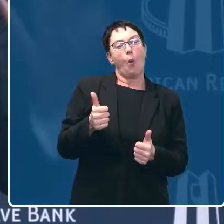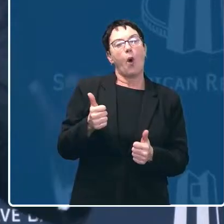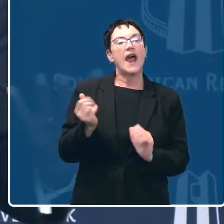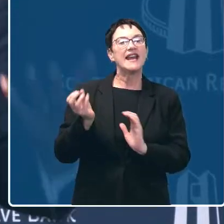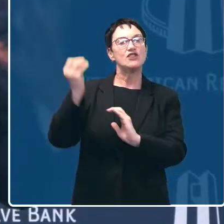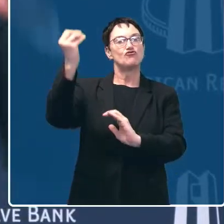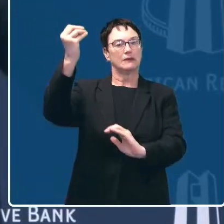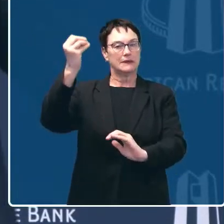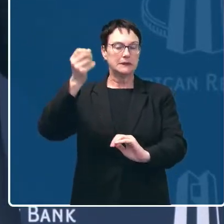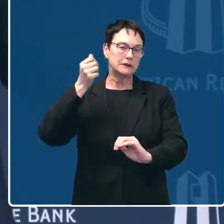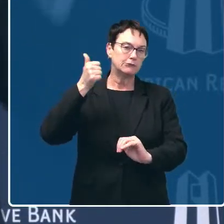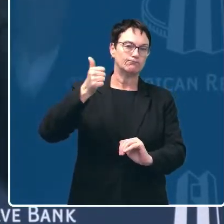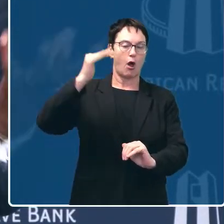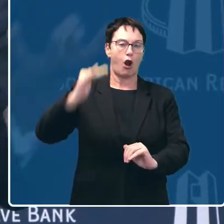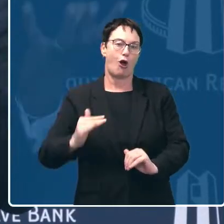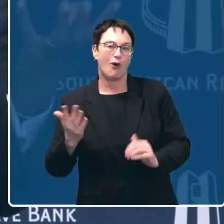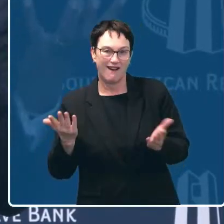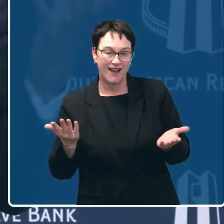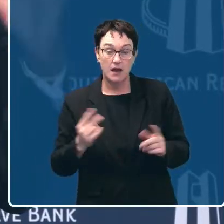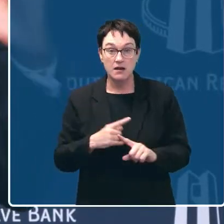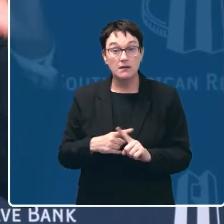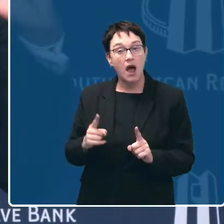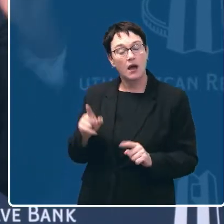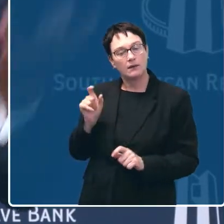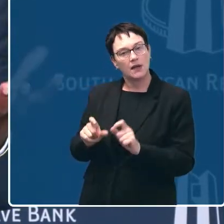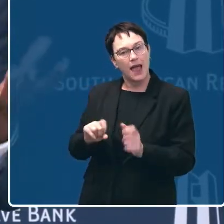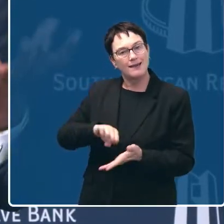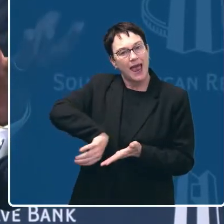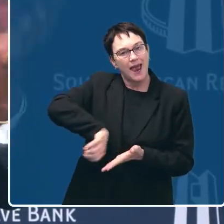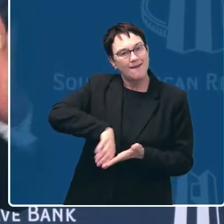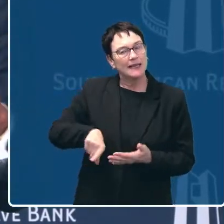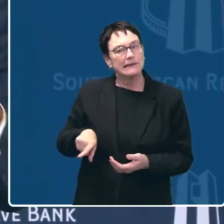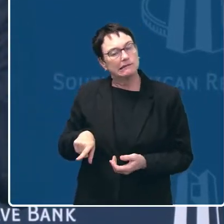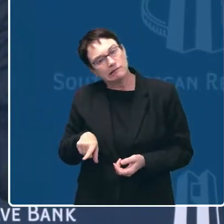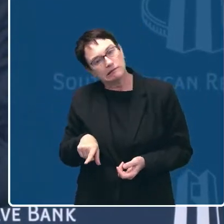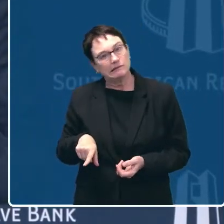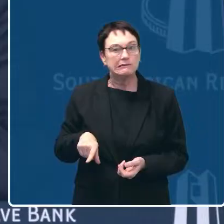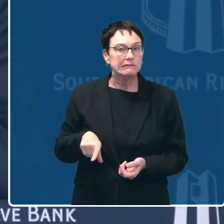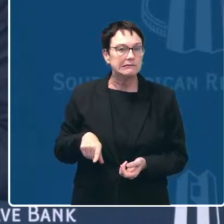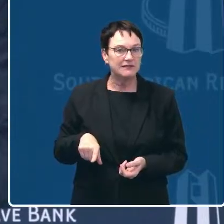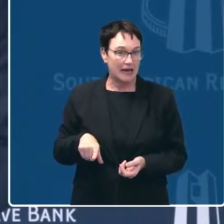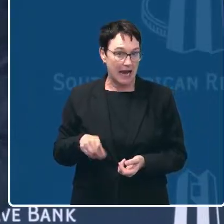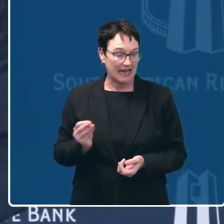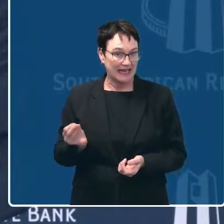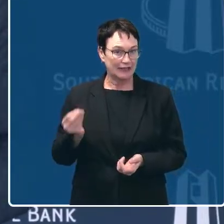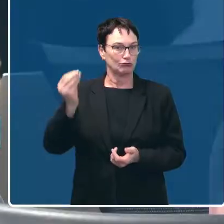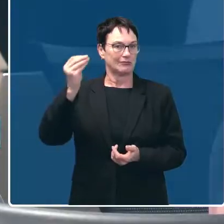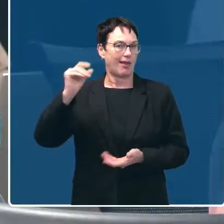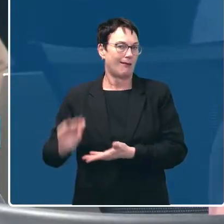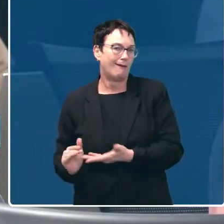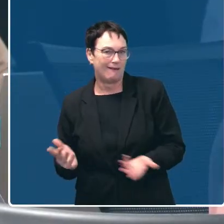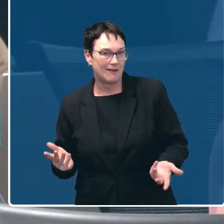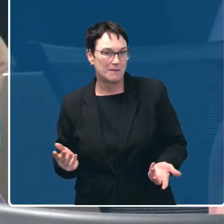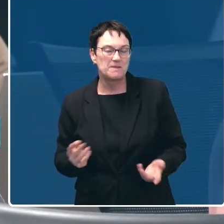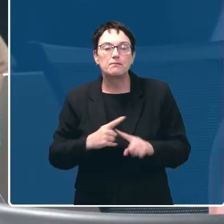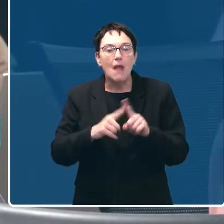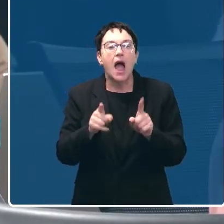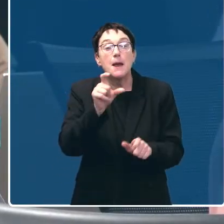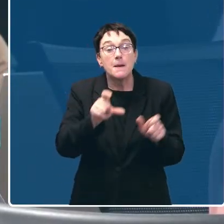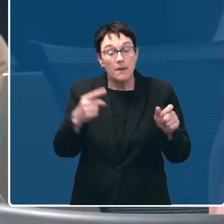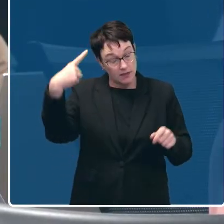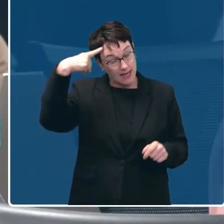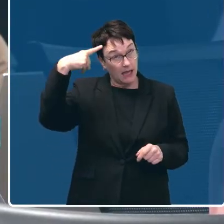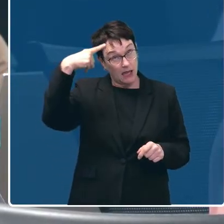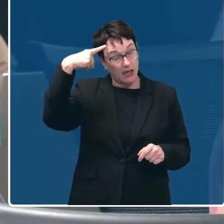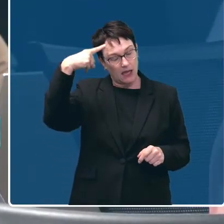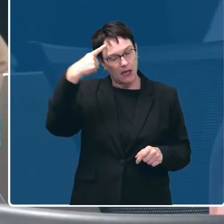the ordinary person thinks of these things in nominal terms and not in real terms. And the question that people